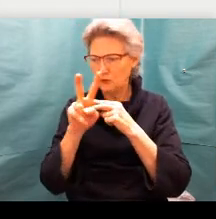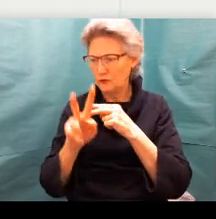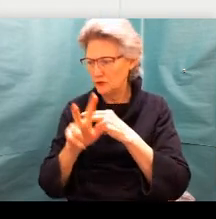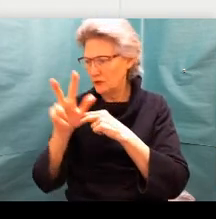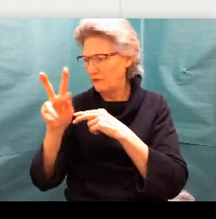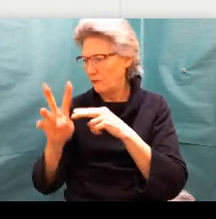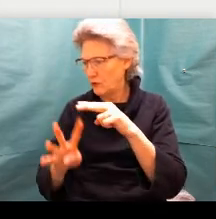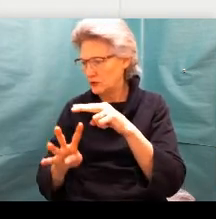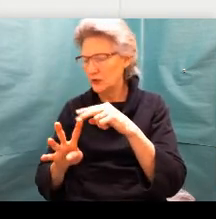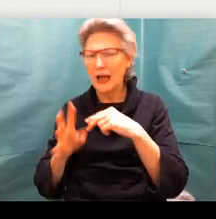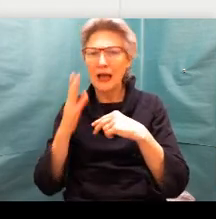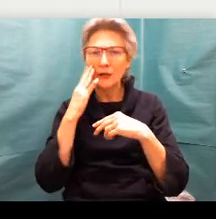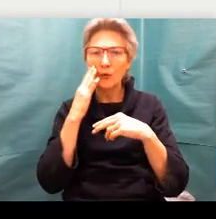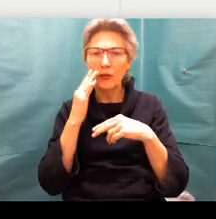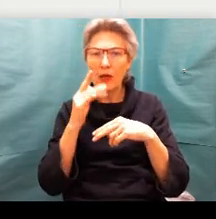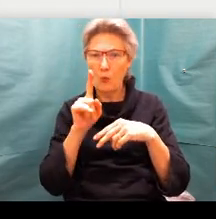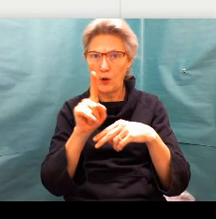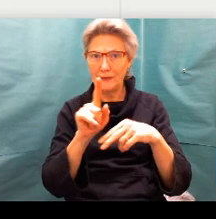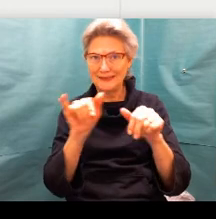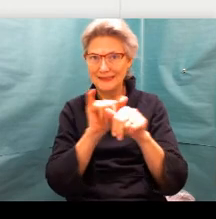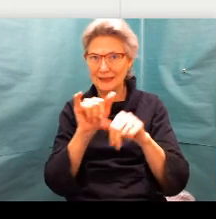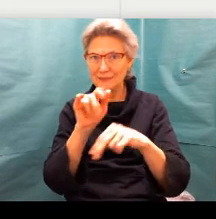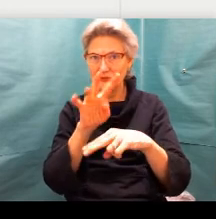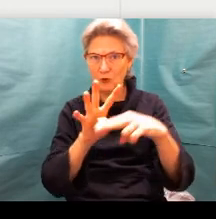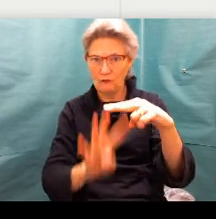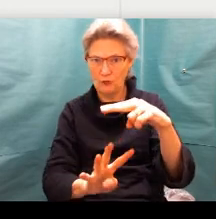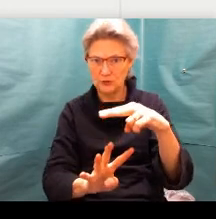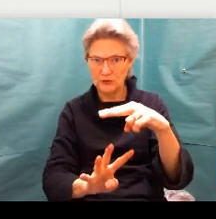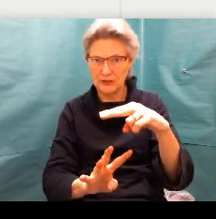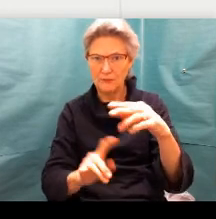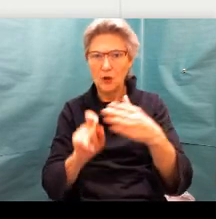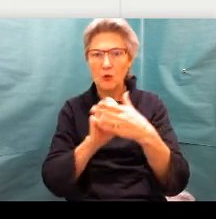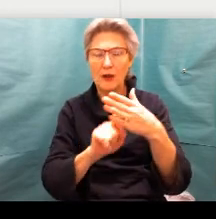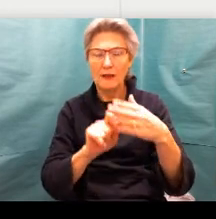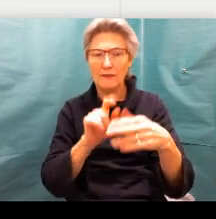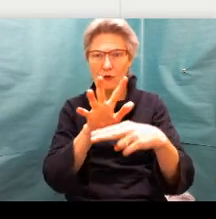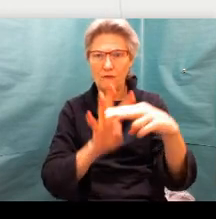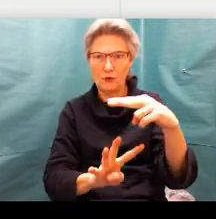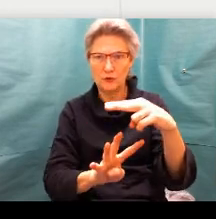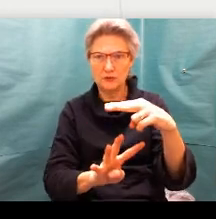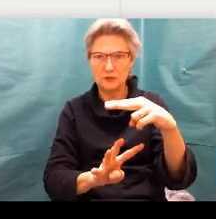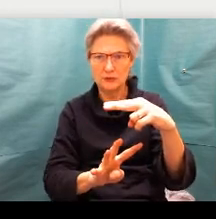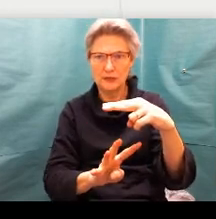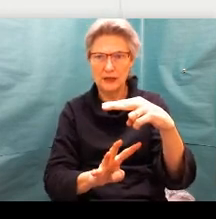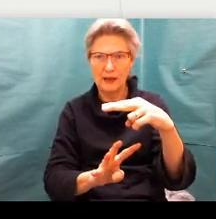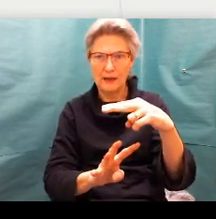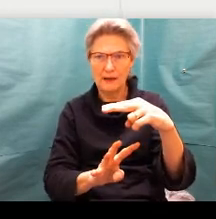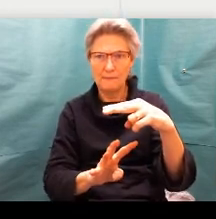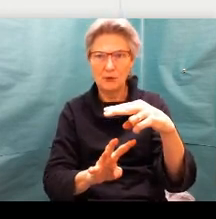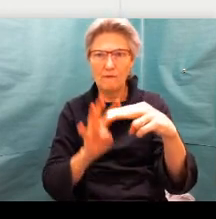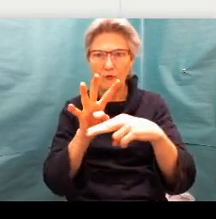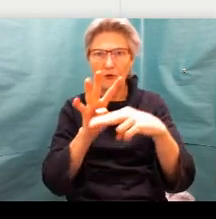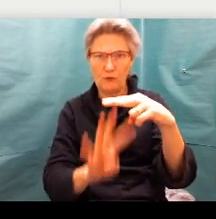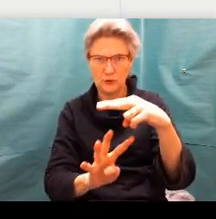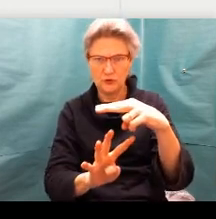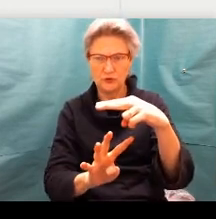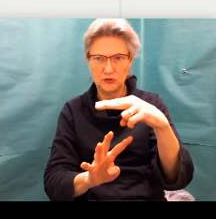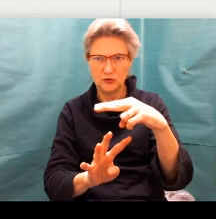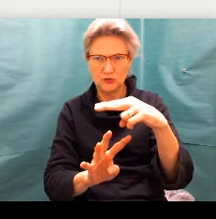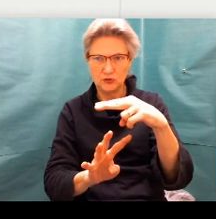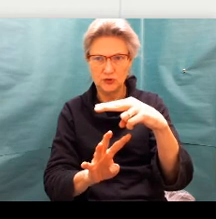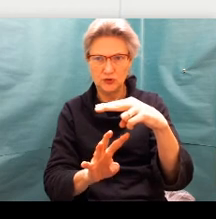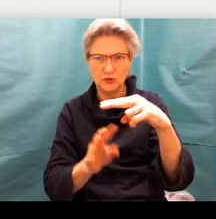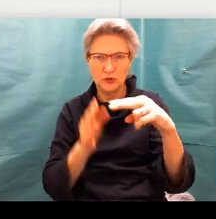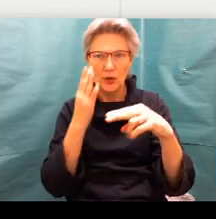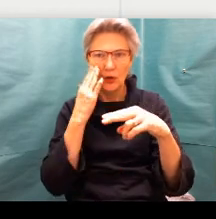3/4. I know that 1 is the same as 4/4. I'm going to write it there. I'm actually going to just write it like this, 4/4, so I can keep an eye